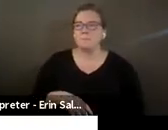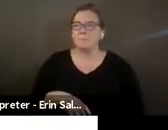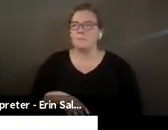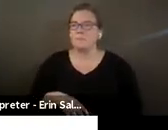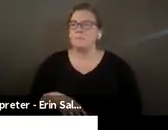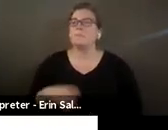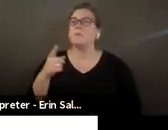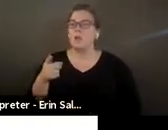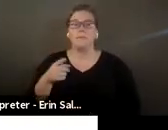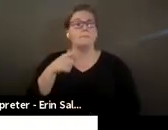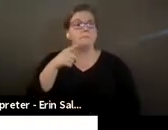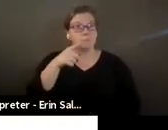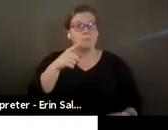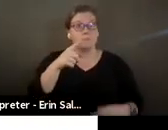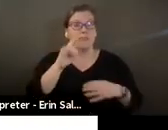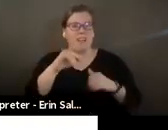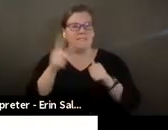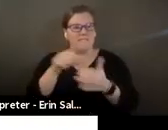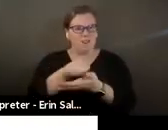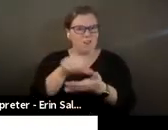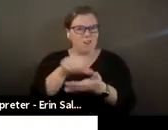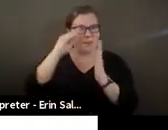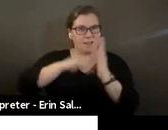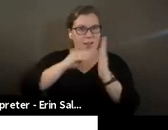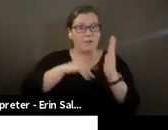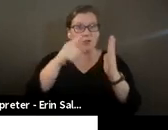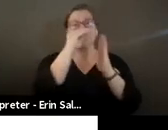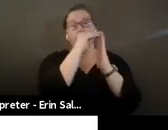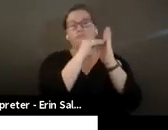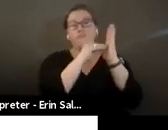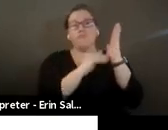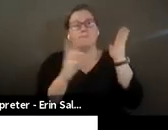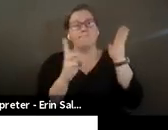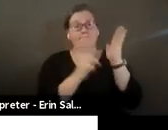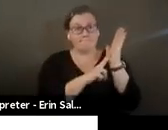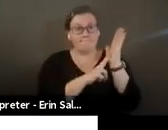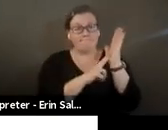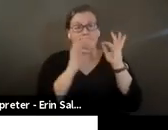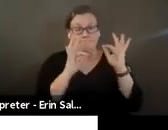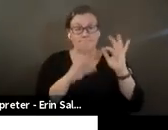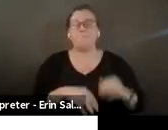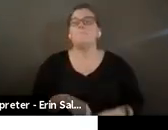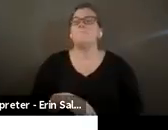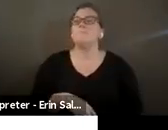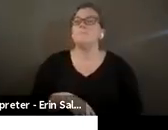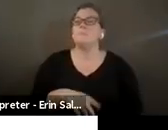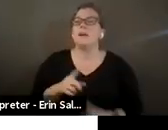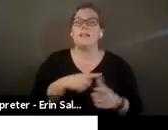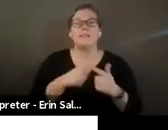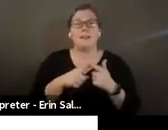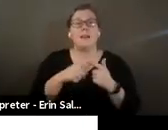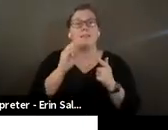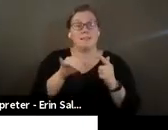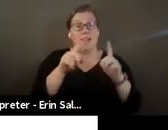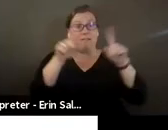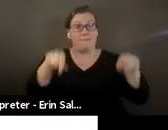Okay, so after you have the application filled out and you've signed it, or the applicant has, you take the form to